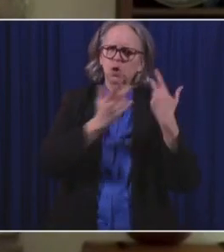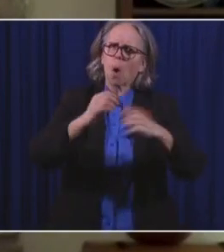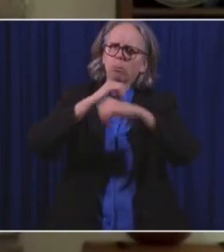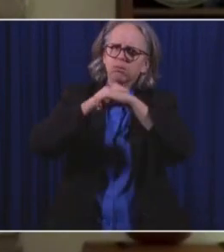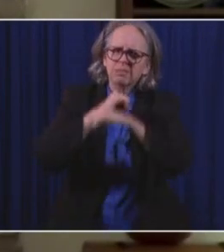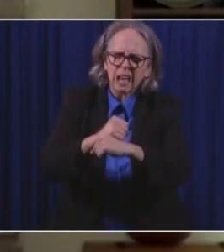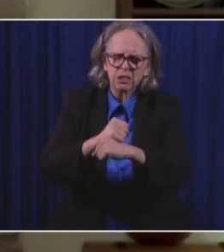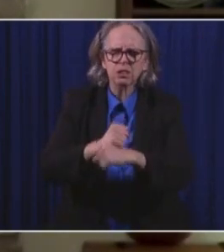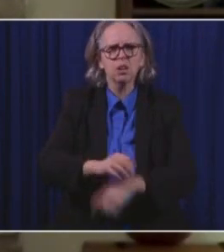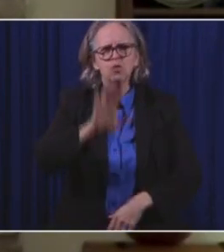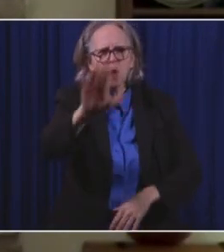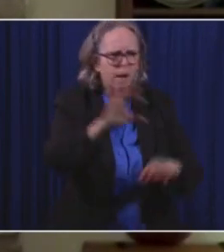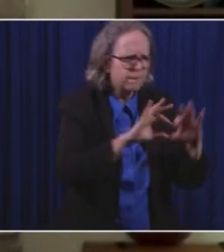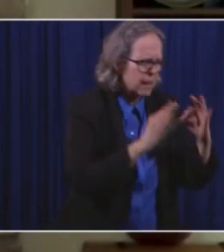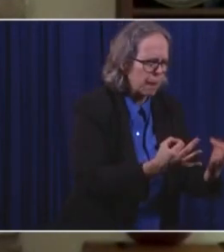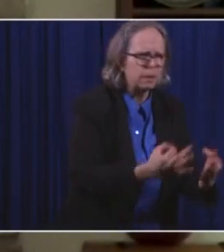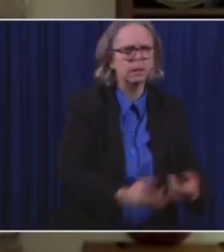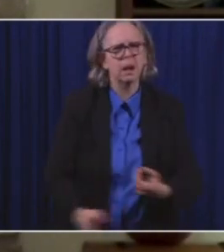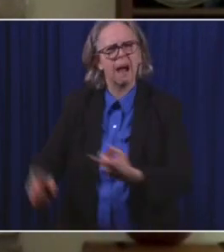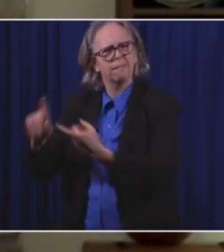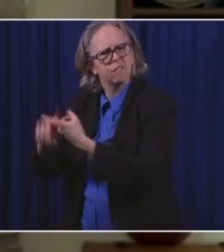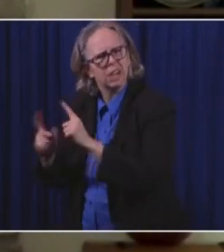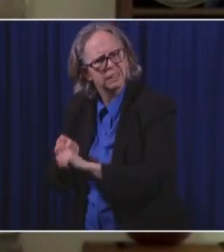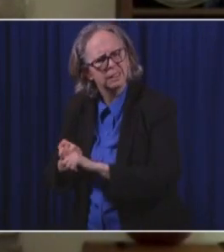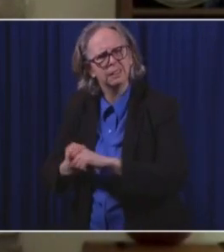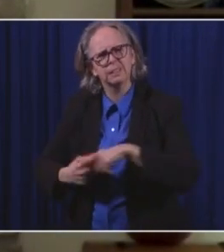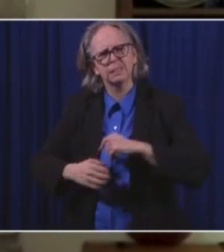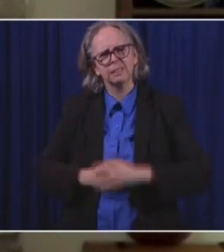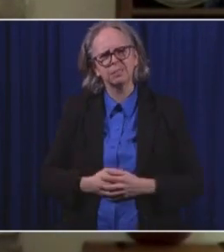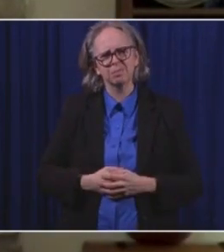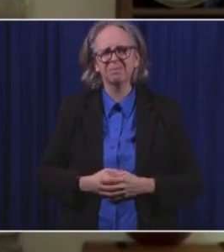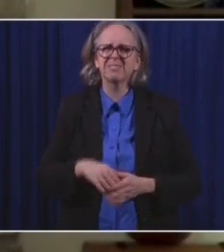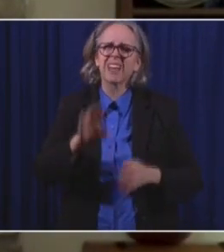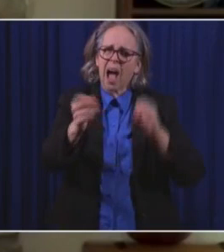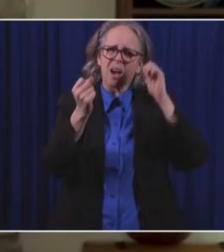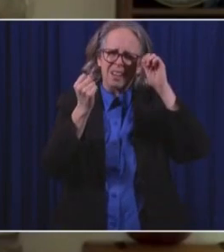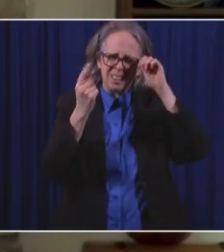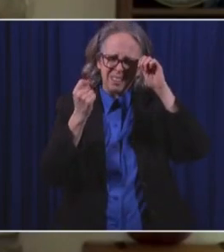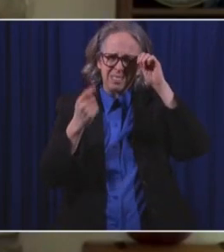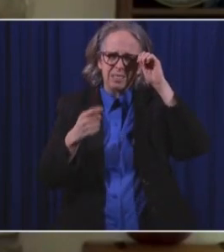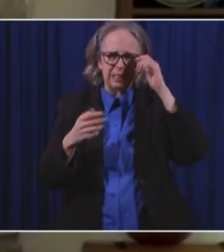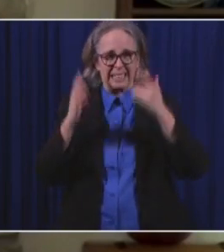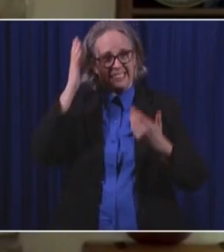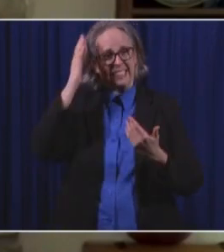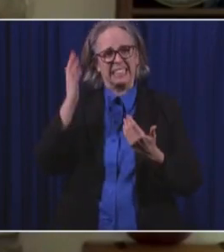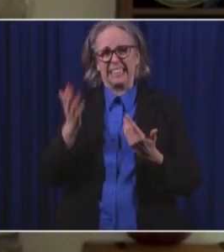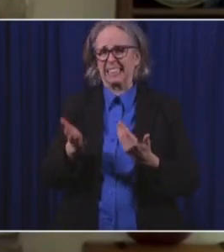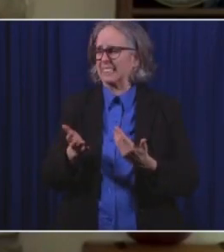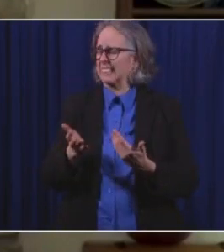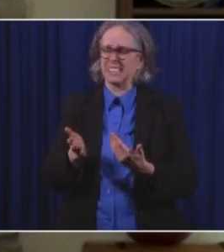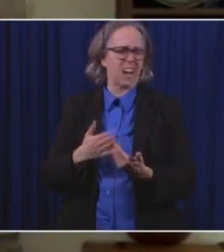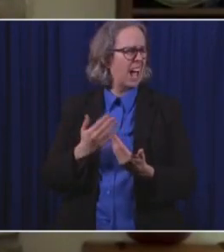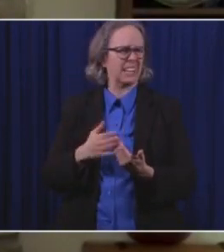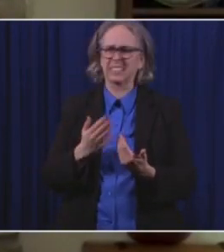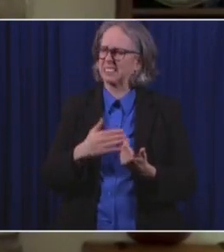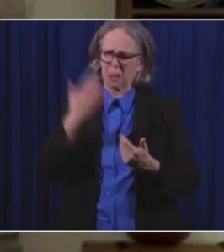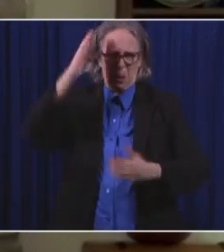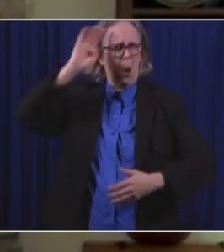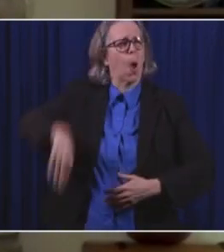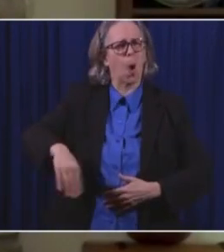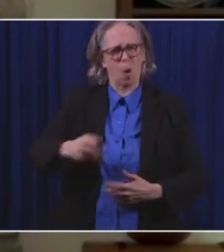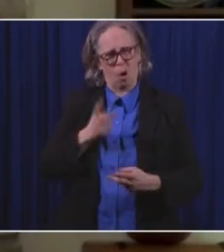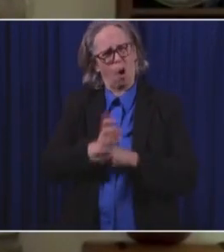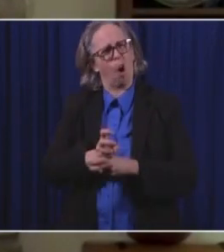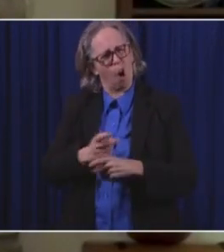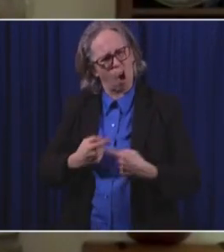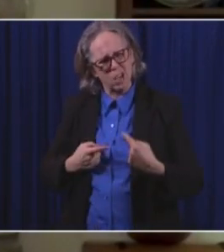Well, look, I get it. None of this is easy. This is very hard on